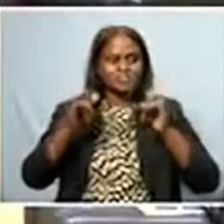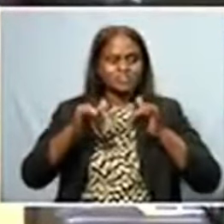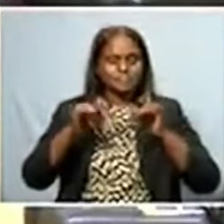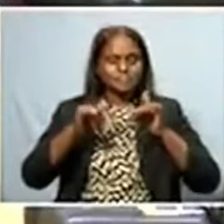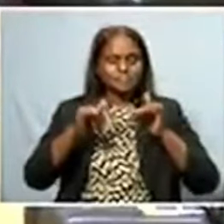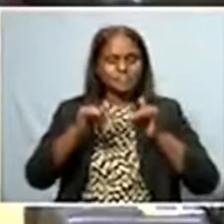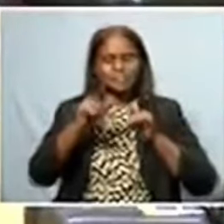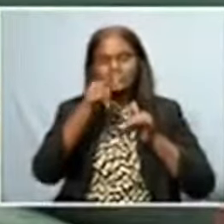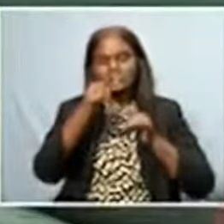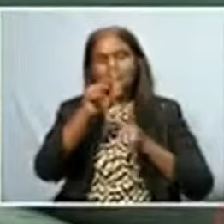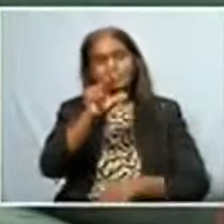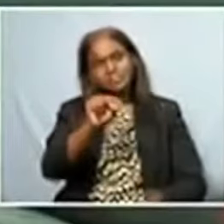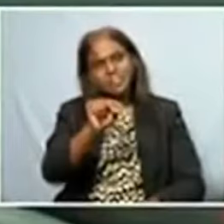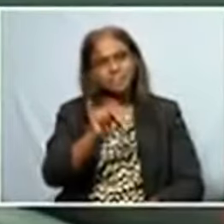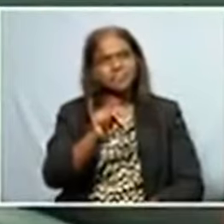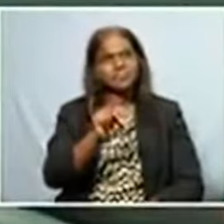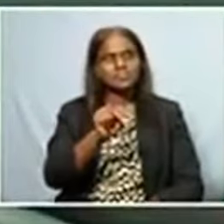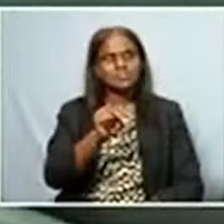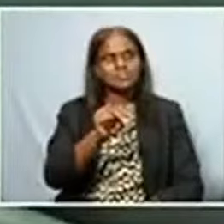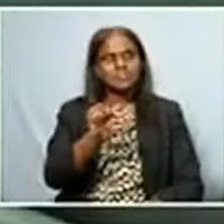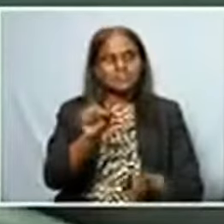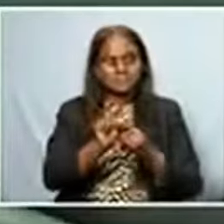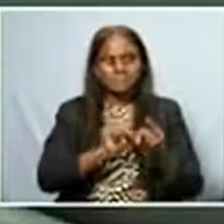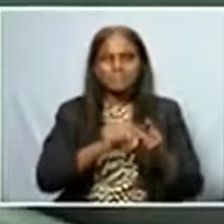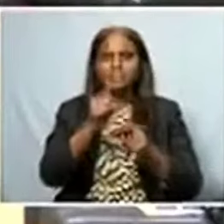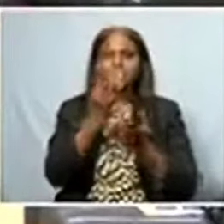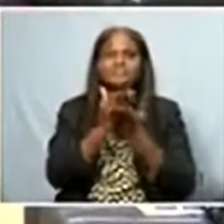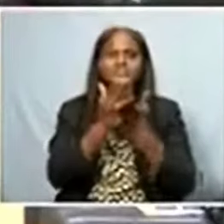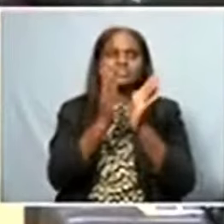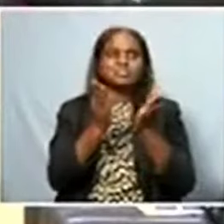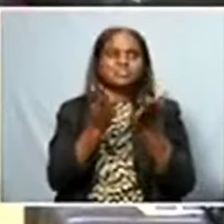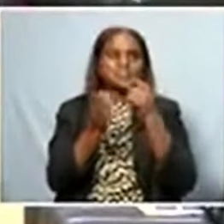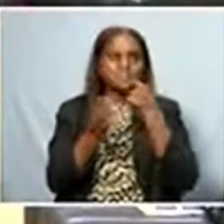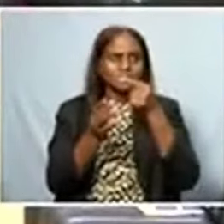you've said no, but you are the mover.